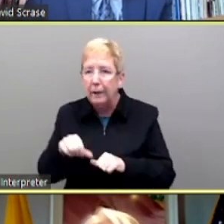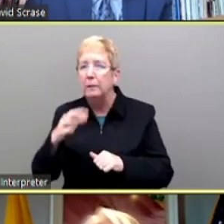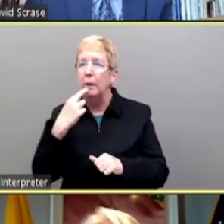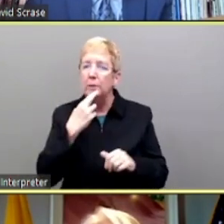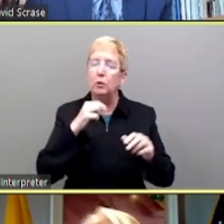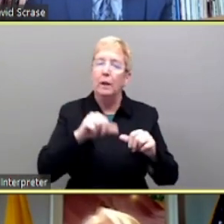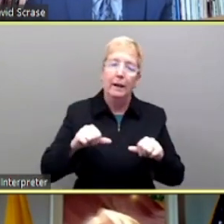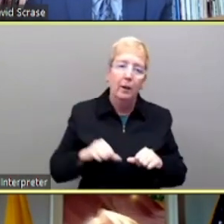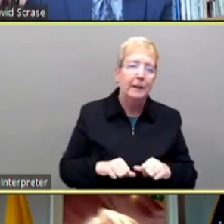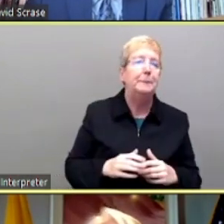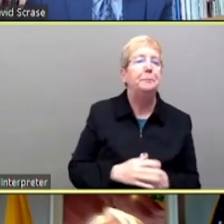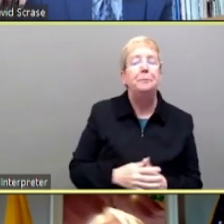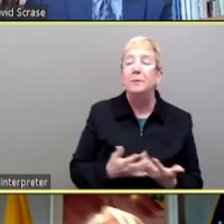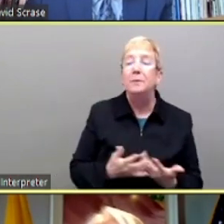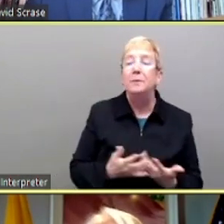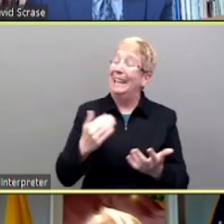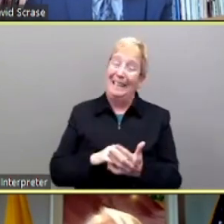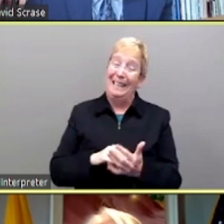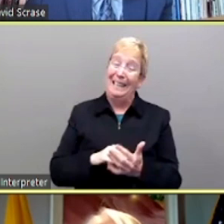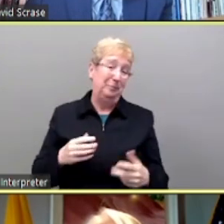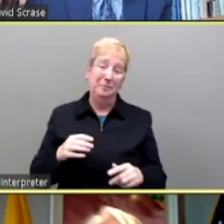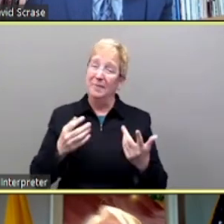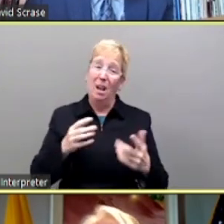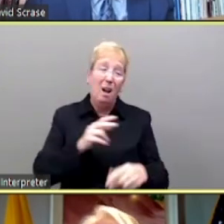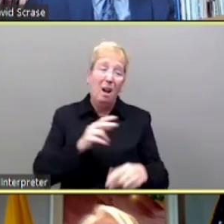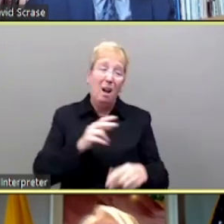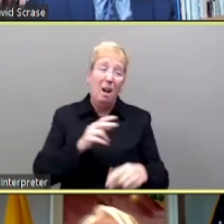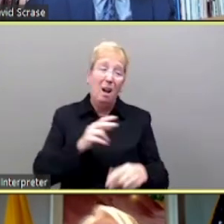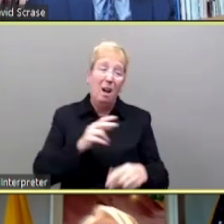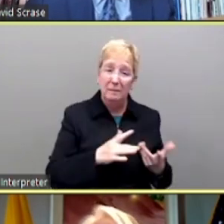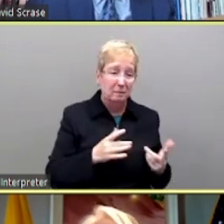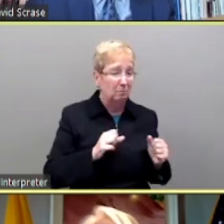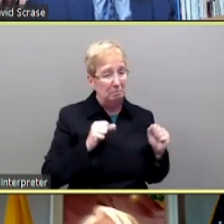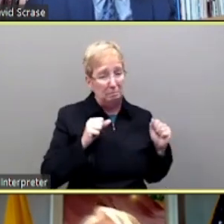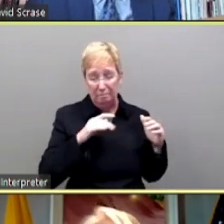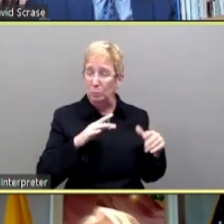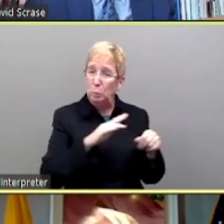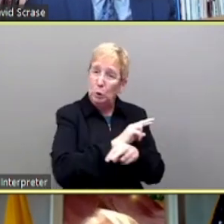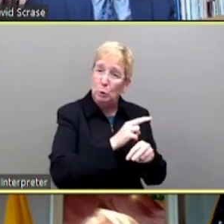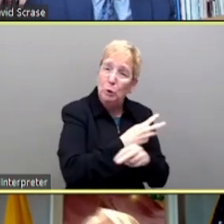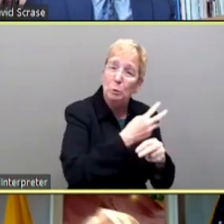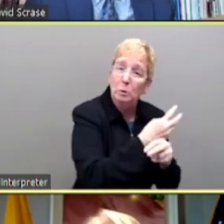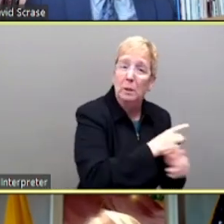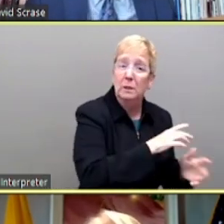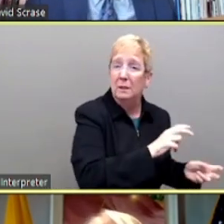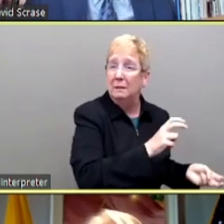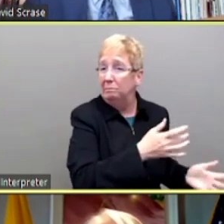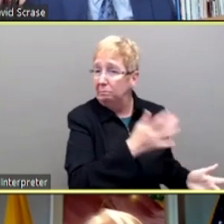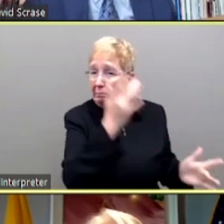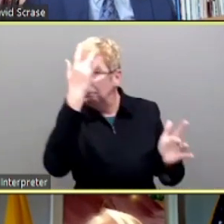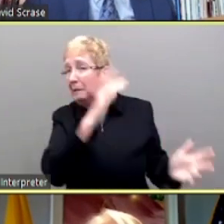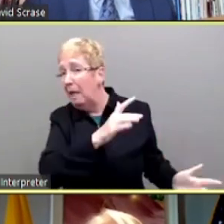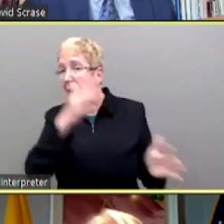hospital beds, and masks, of course, are going to help us stop that spread. Next slide.